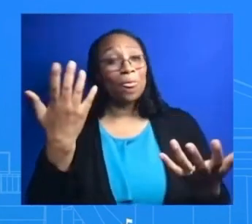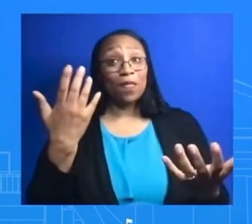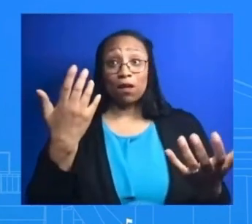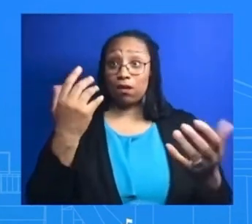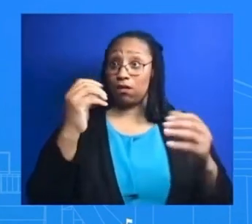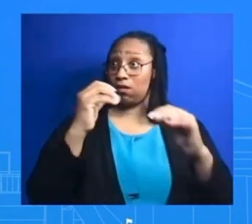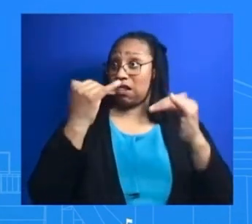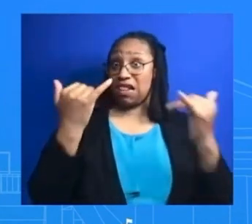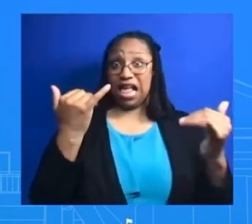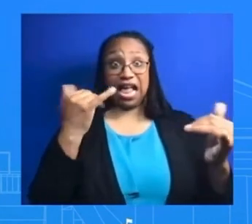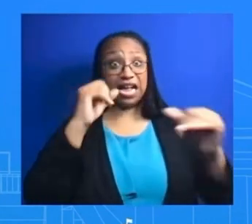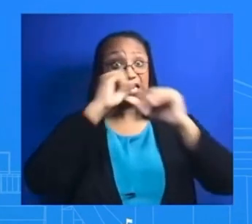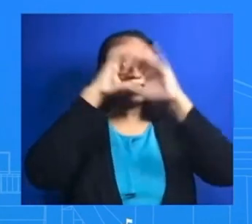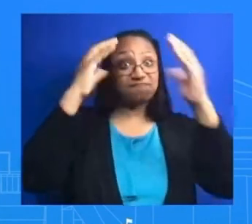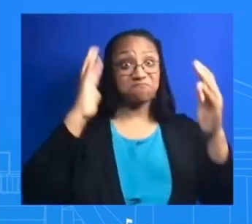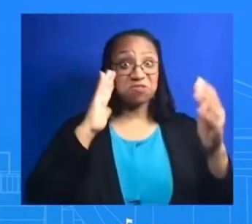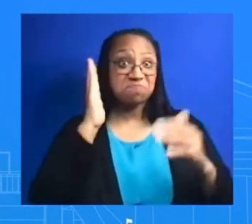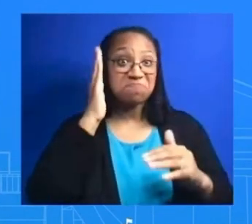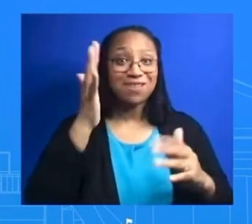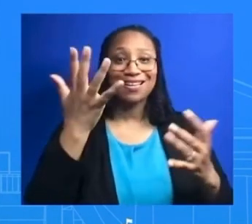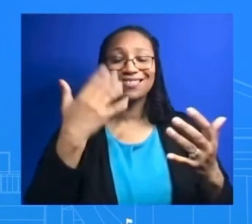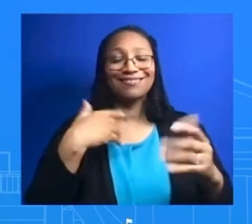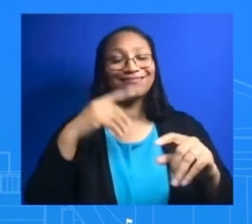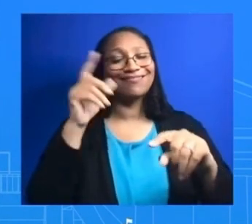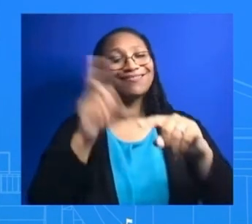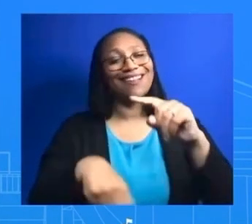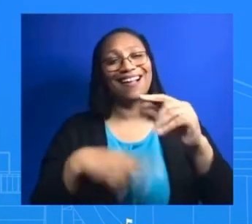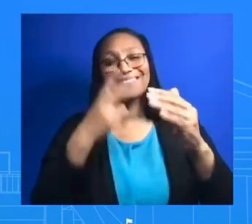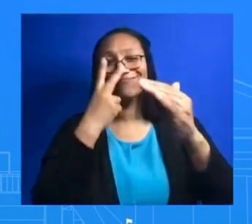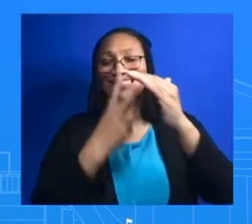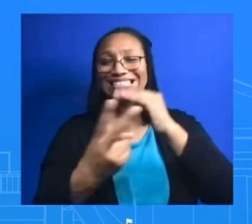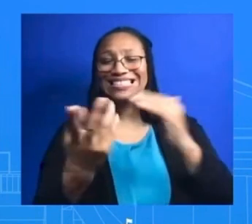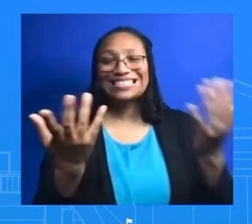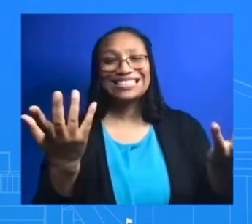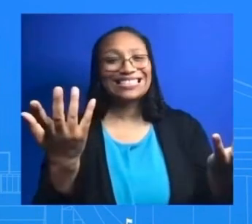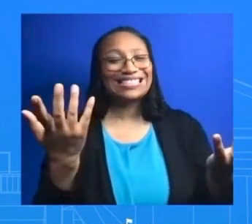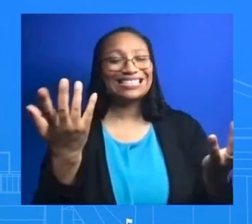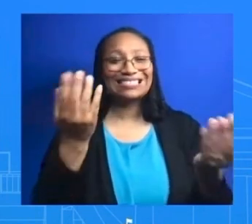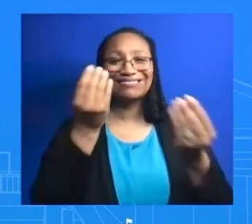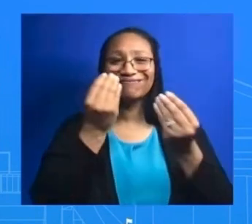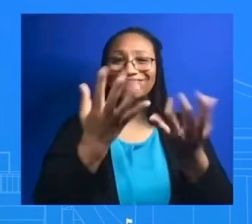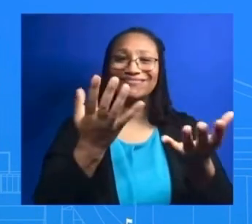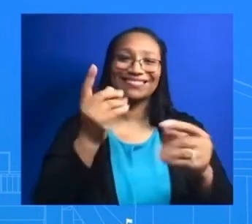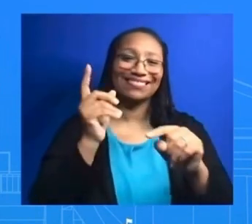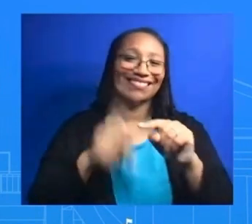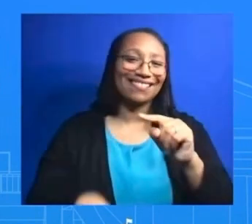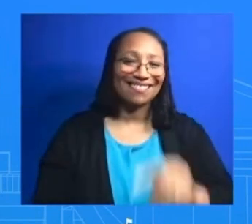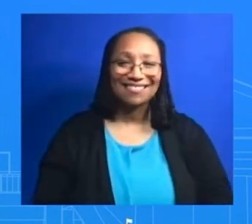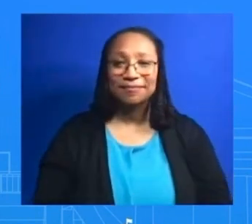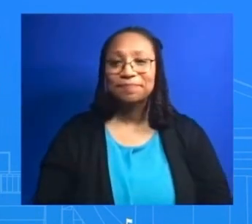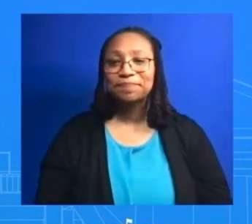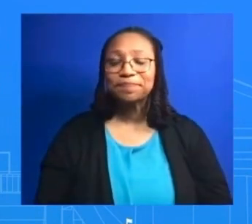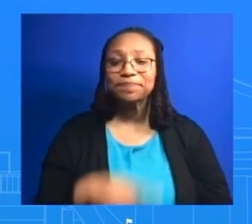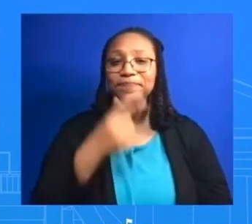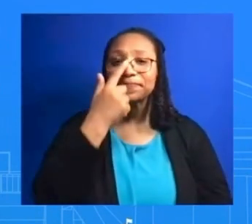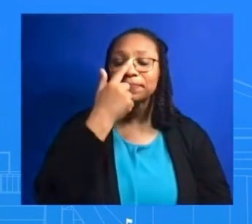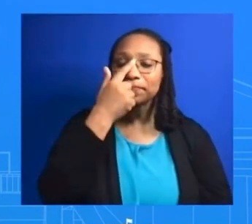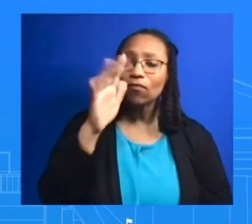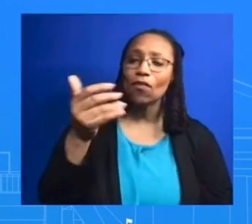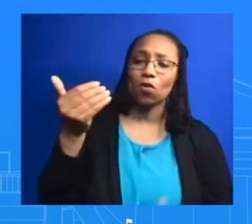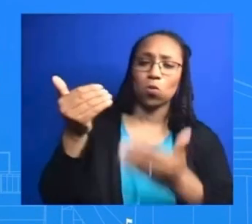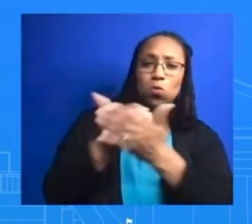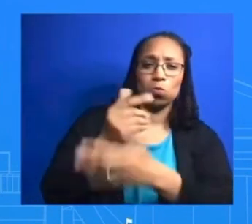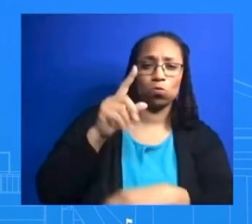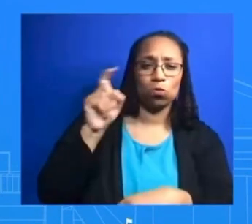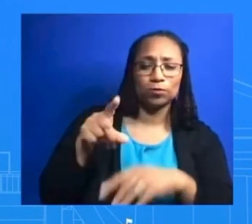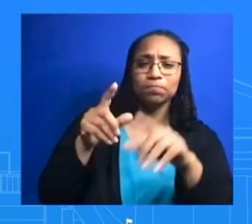new process. For months, the White House had said they felt confident about the law being on their side, but then also, of course, you guys were